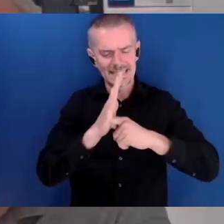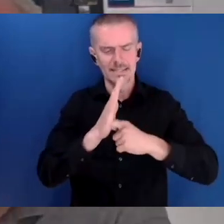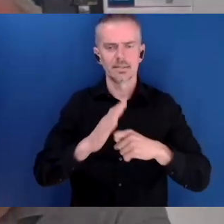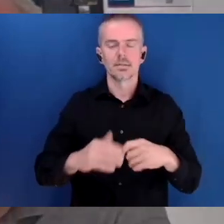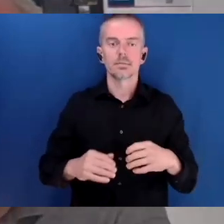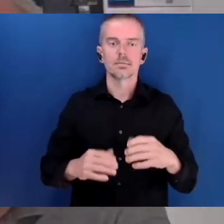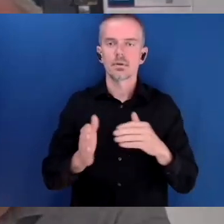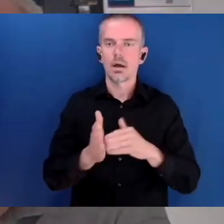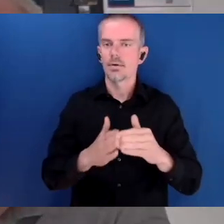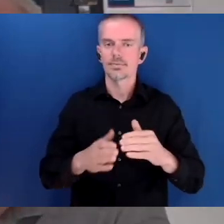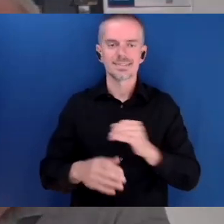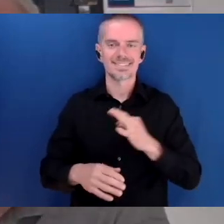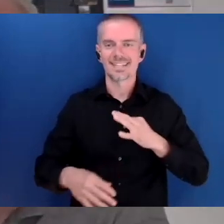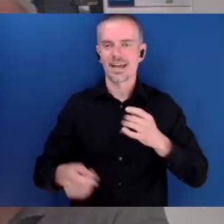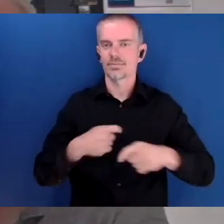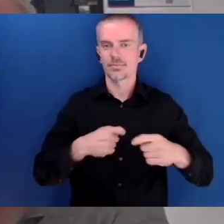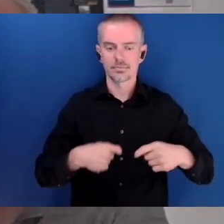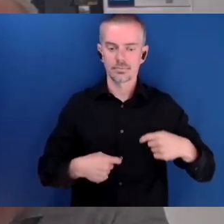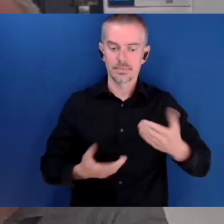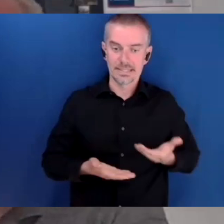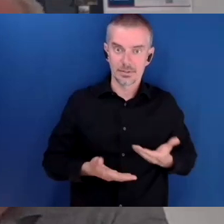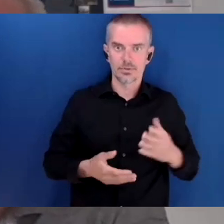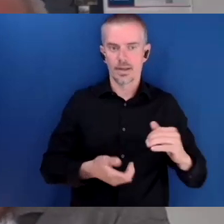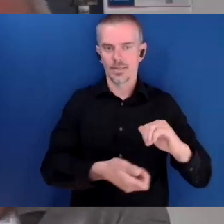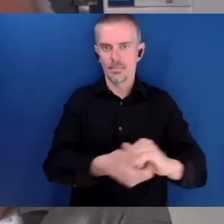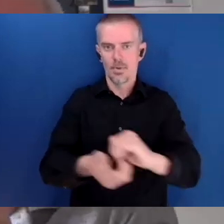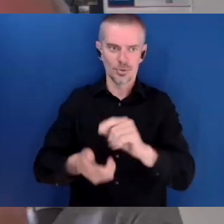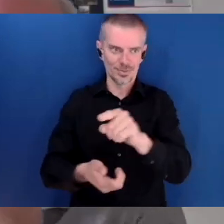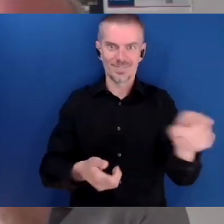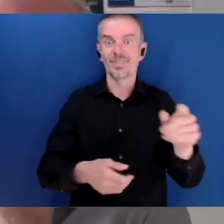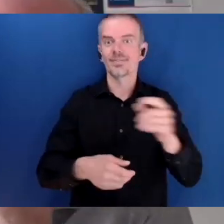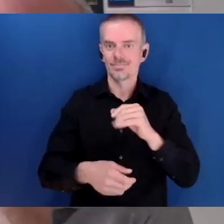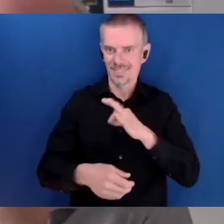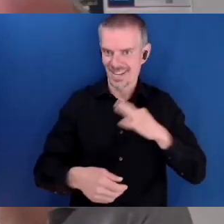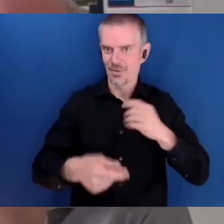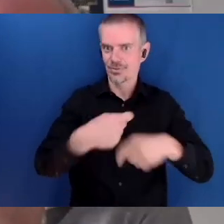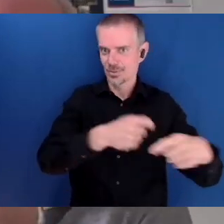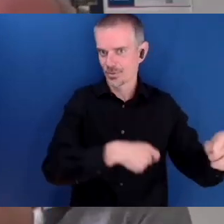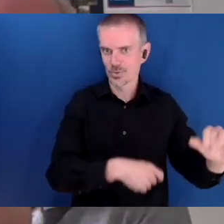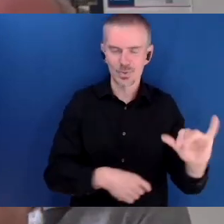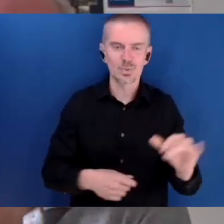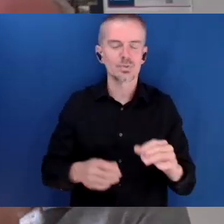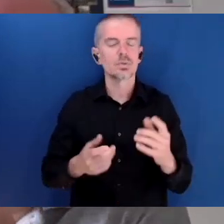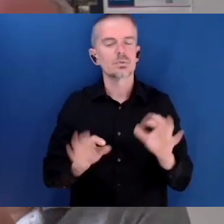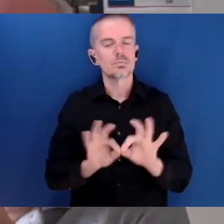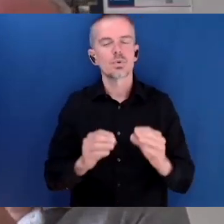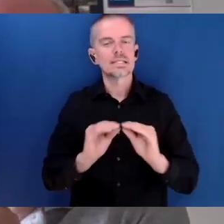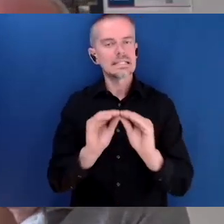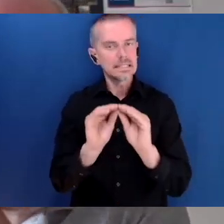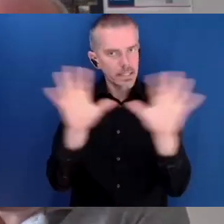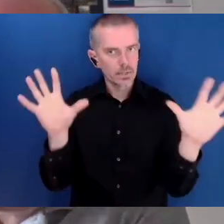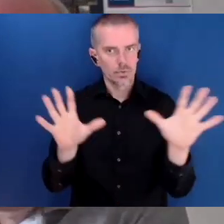often a lot of turnover on both sides, on partner organization sides and Forest Service sides, but having clear communication